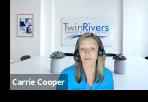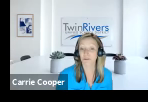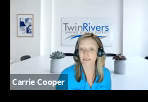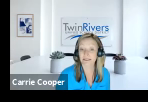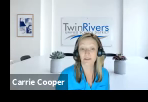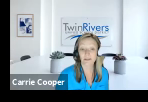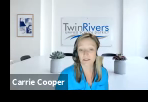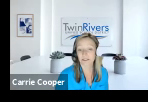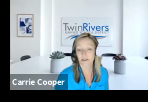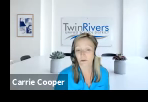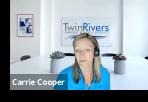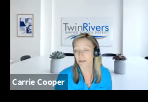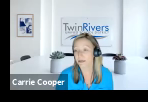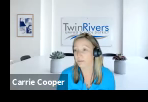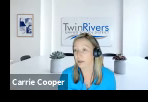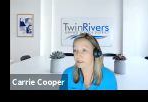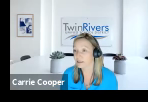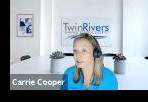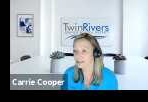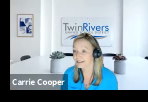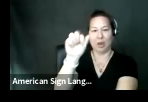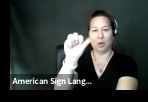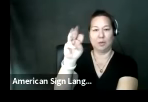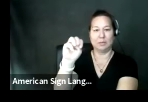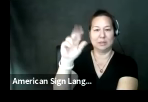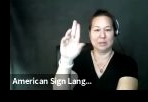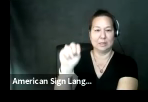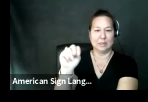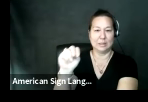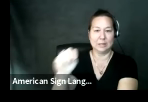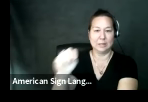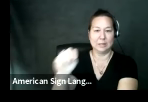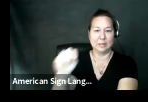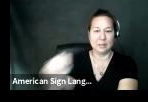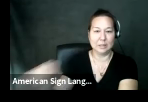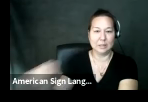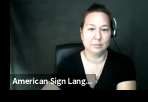We have Julia Siegel. She's our orthopedic impairment specialist.